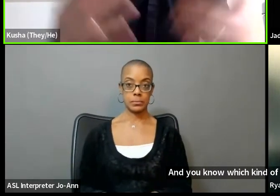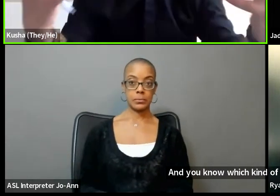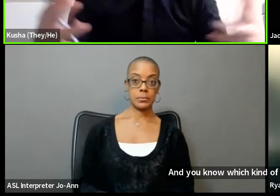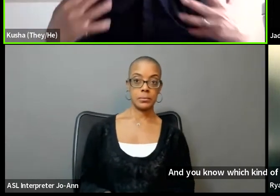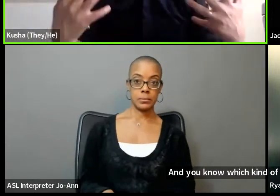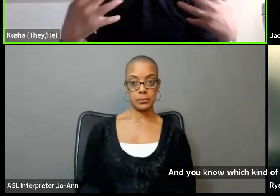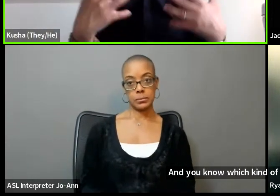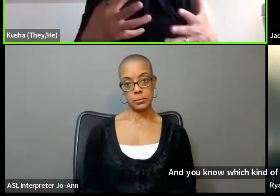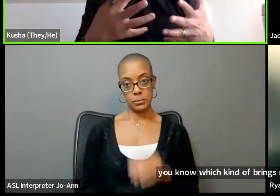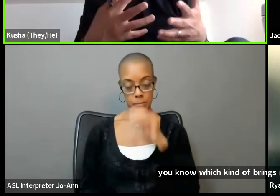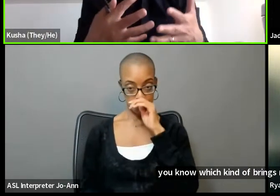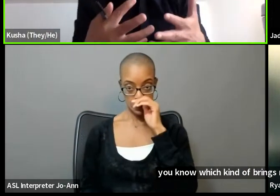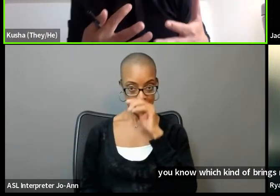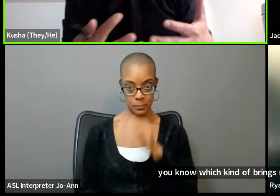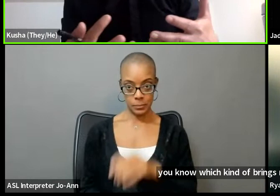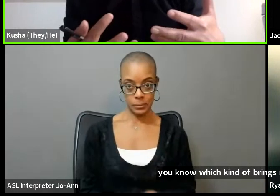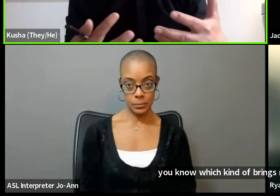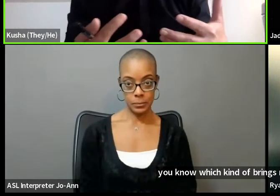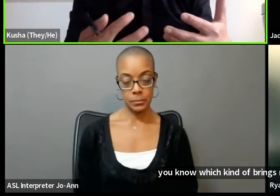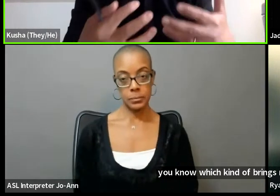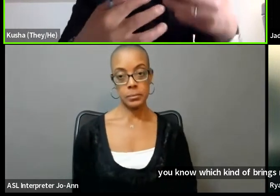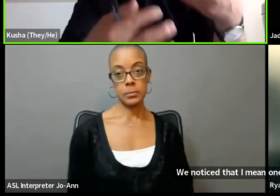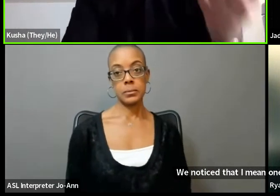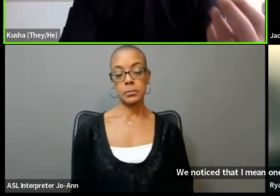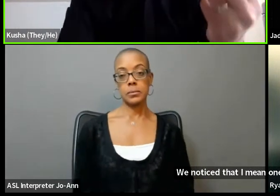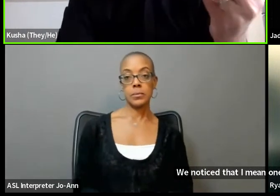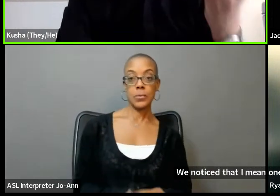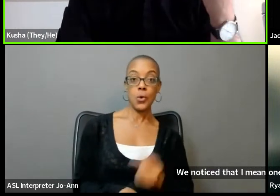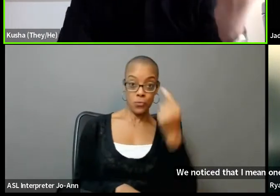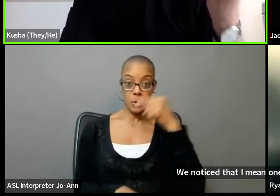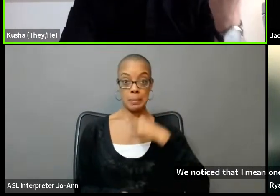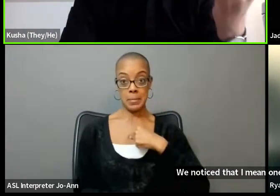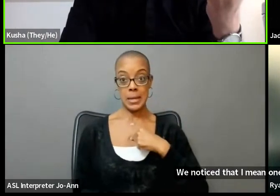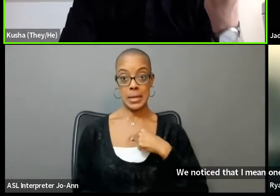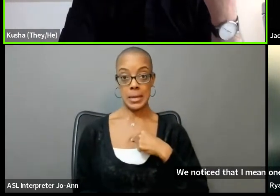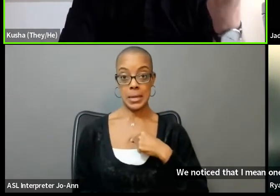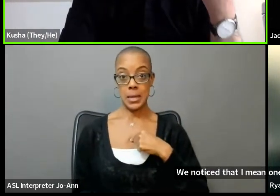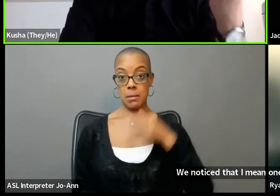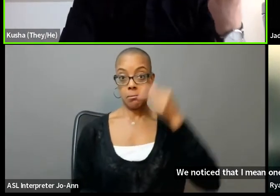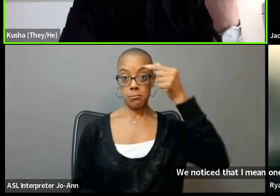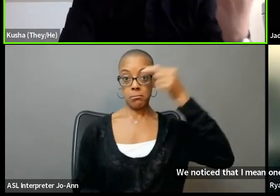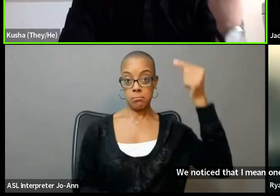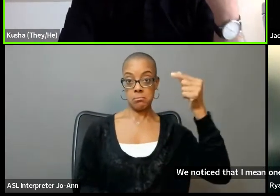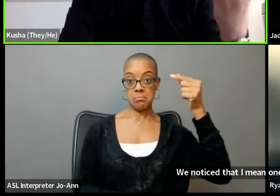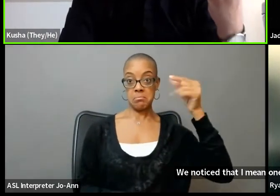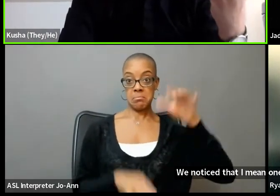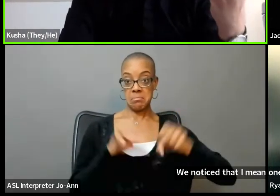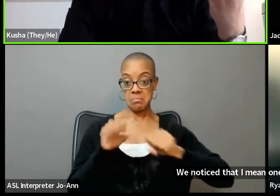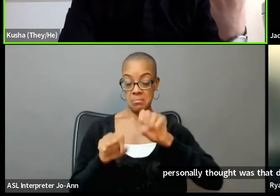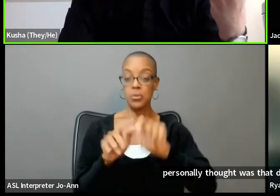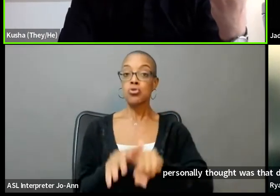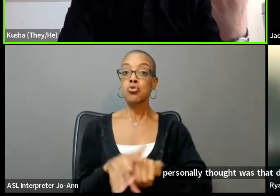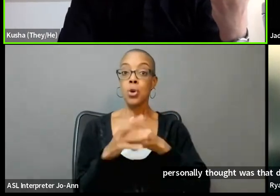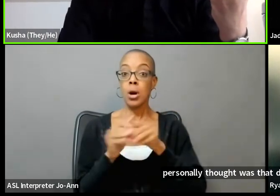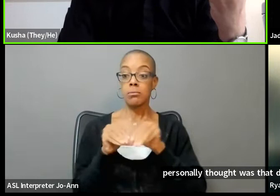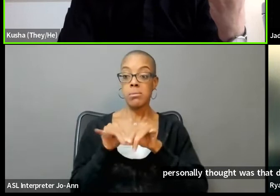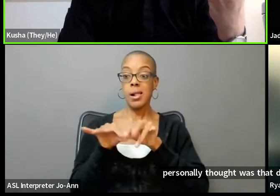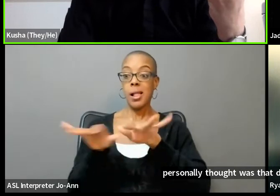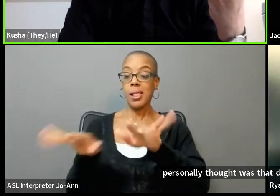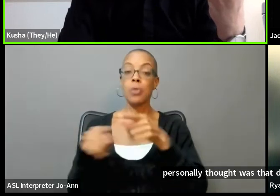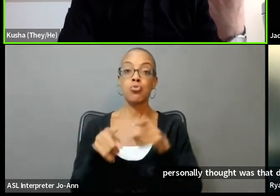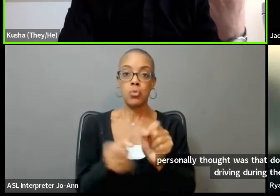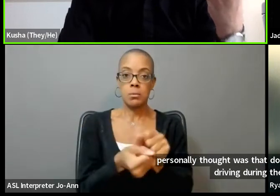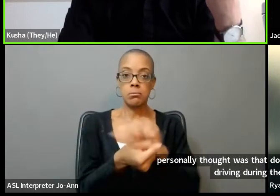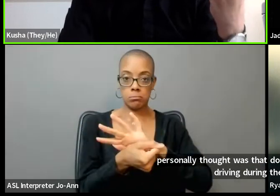that, one of the things that I personally saw was fascism particularly started thriving during the pandemic. And